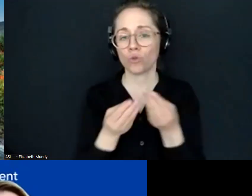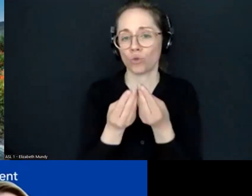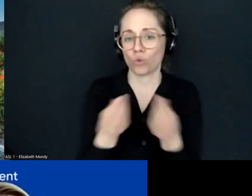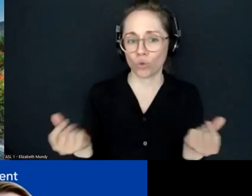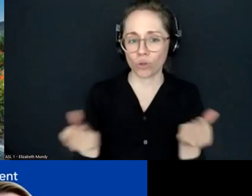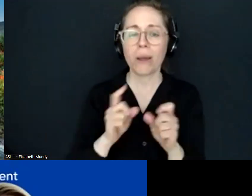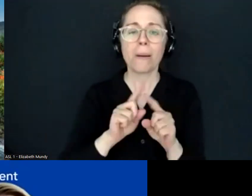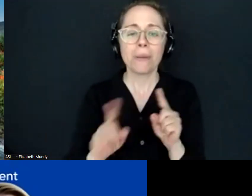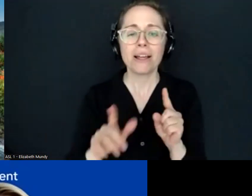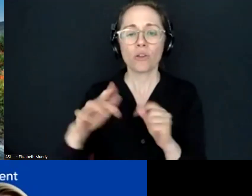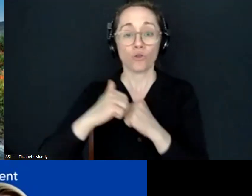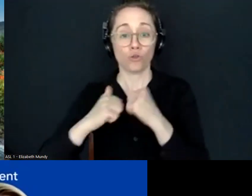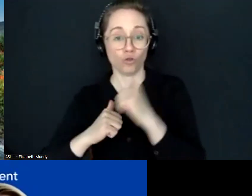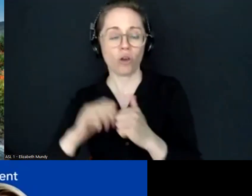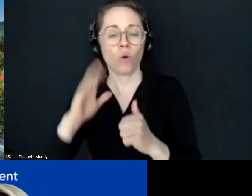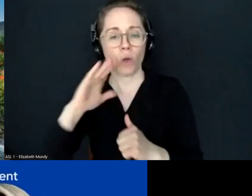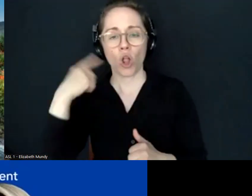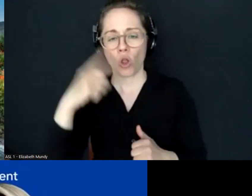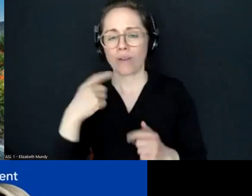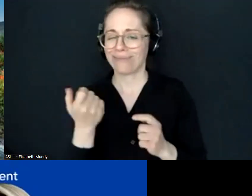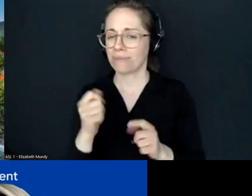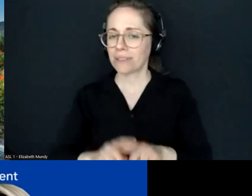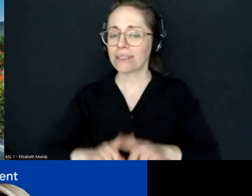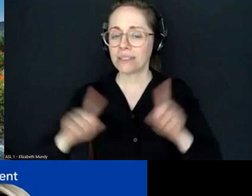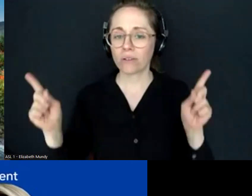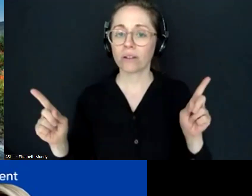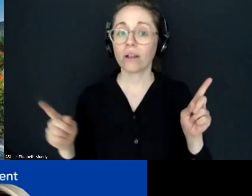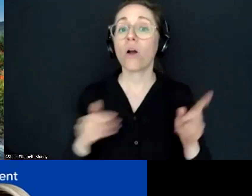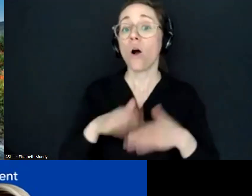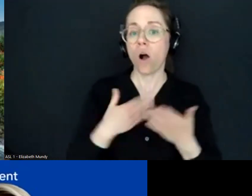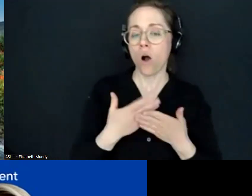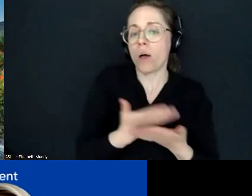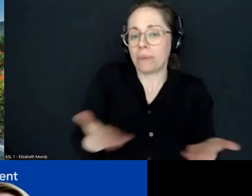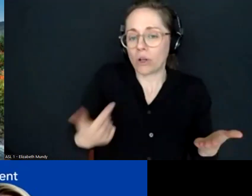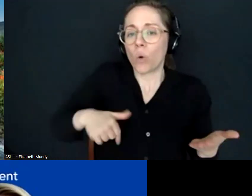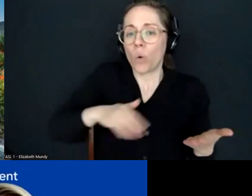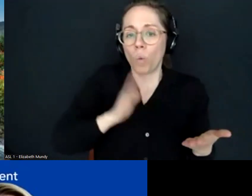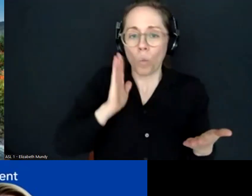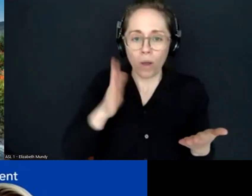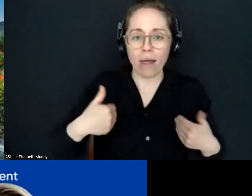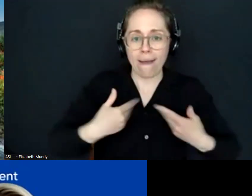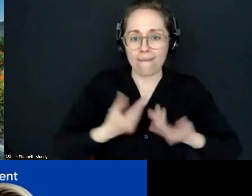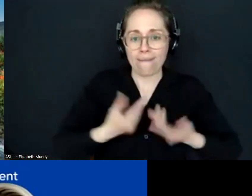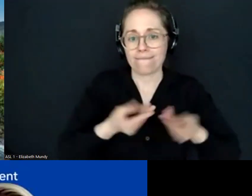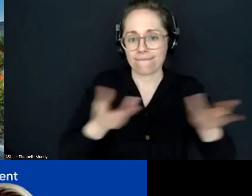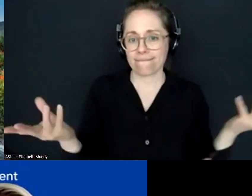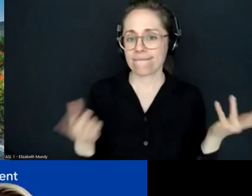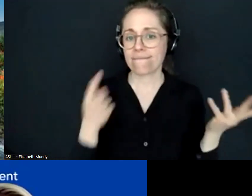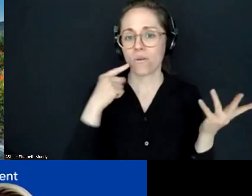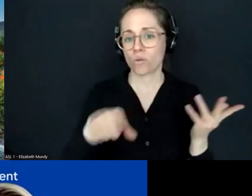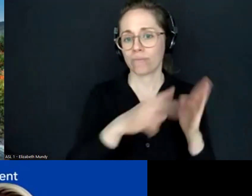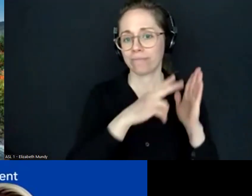bit different, but everyone will have those materials available to them to reference during the day.